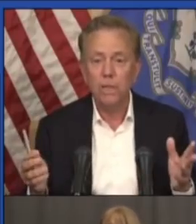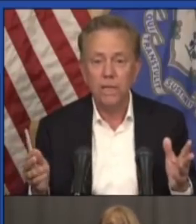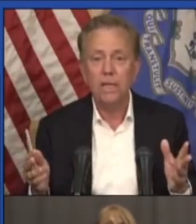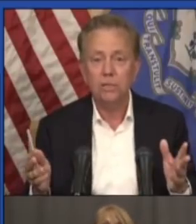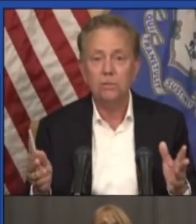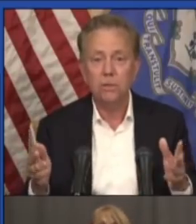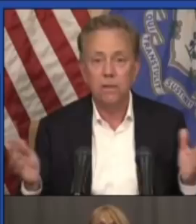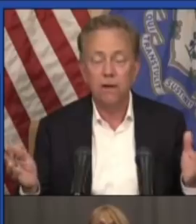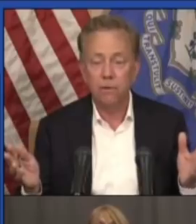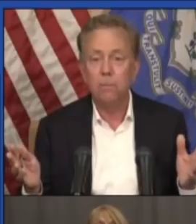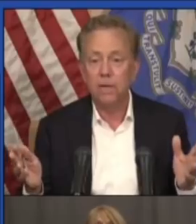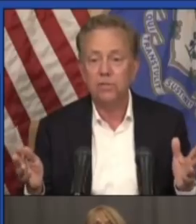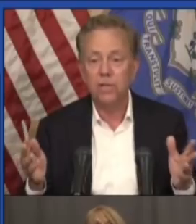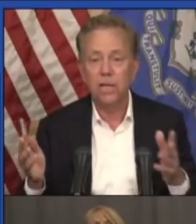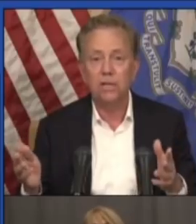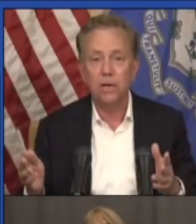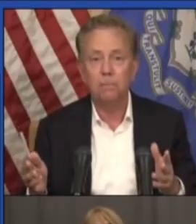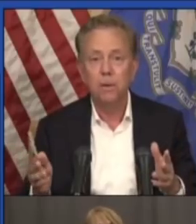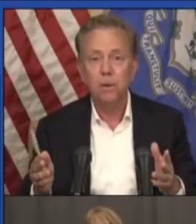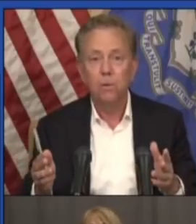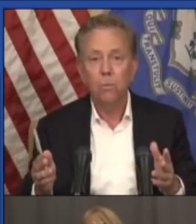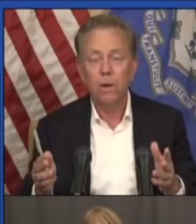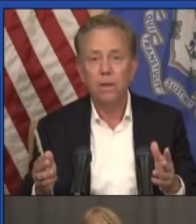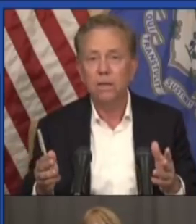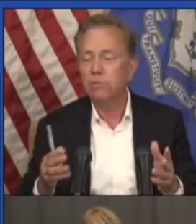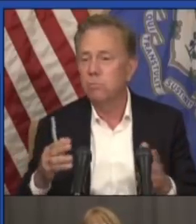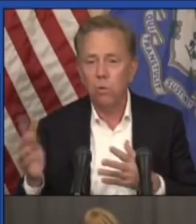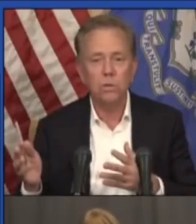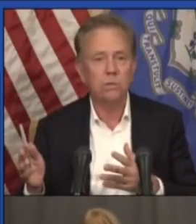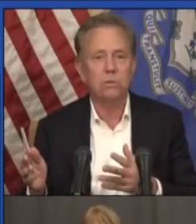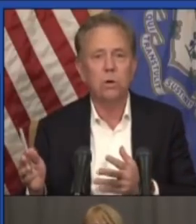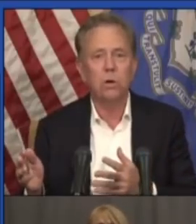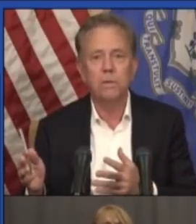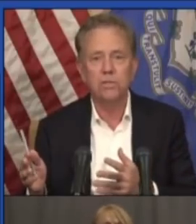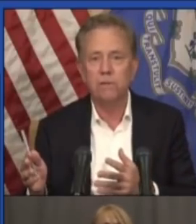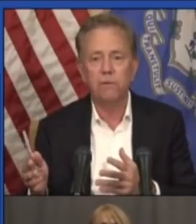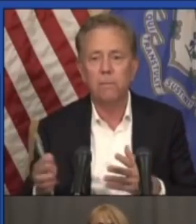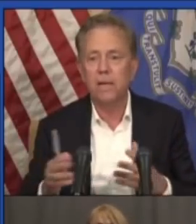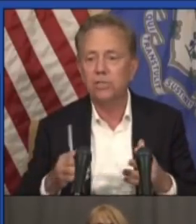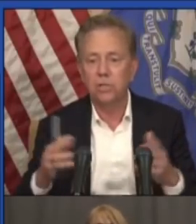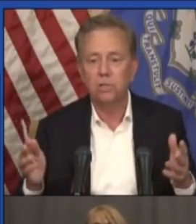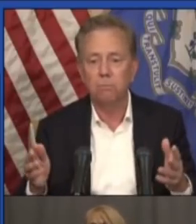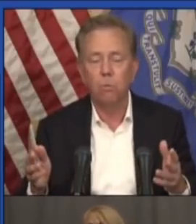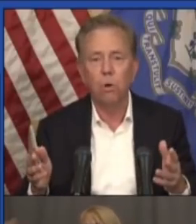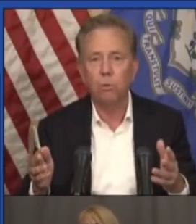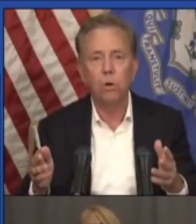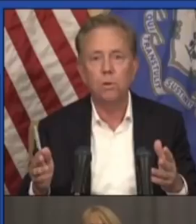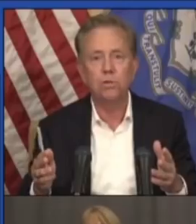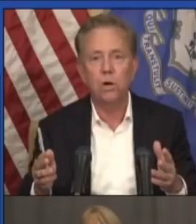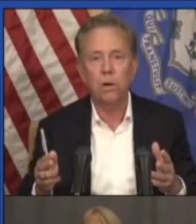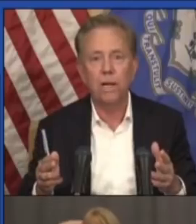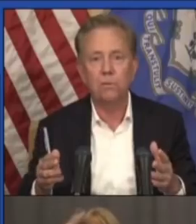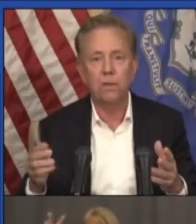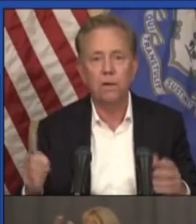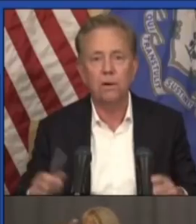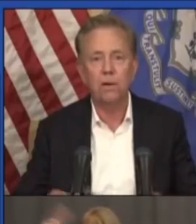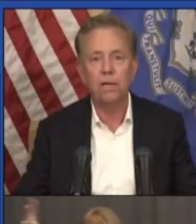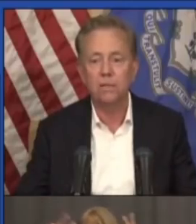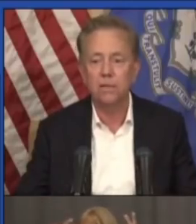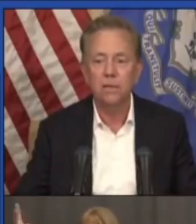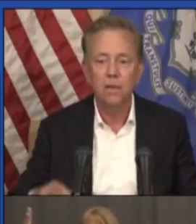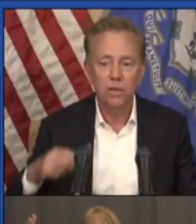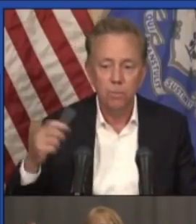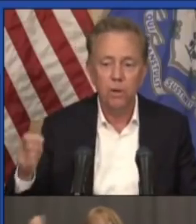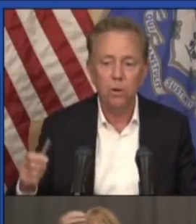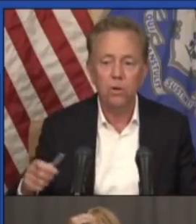we really needed everybody to stand up. There was more darn misinformation and more rumors going out there.